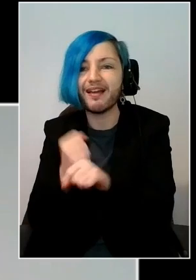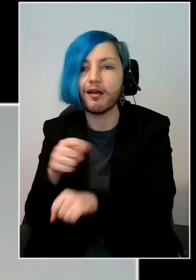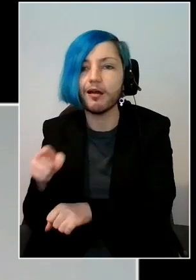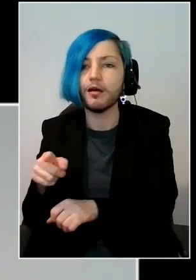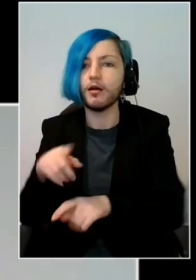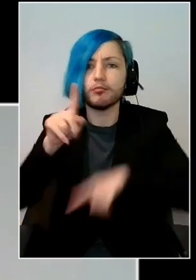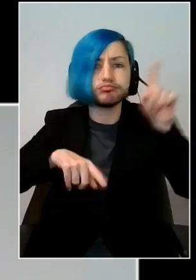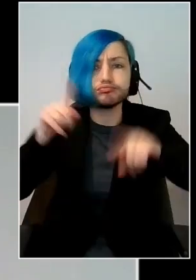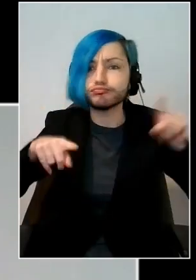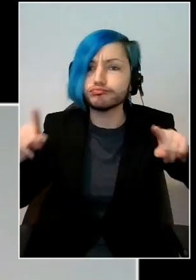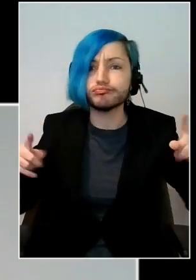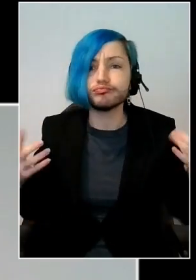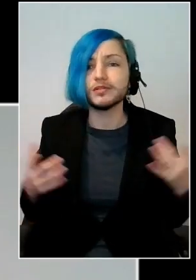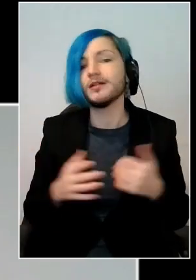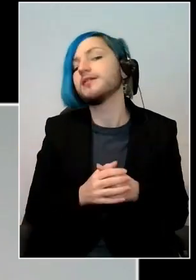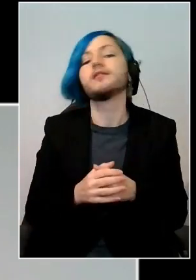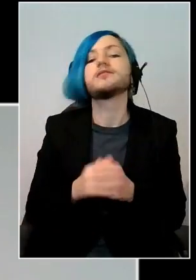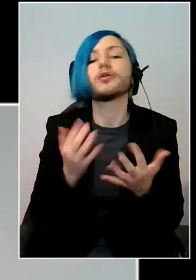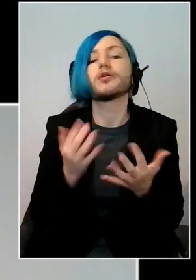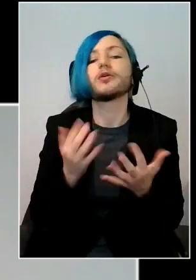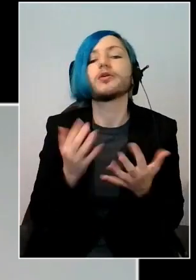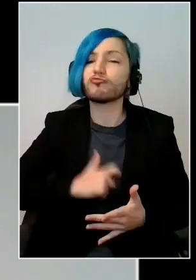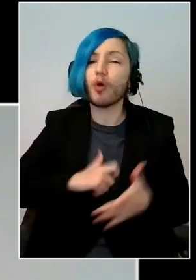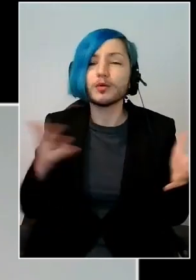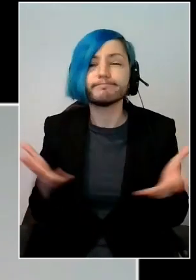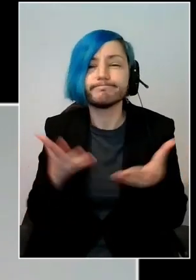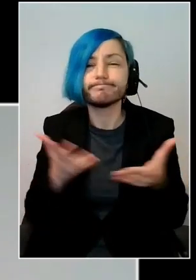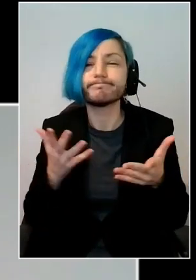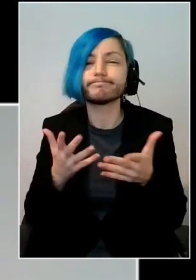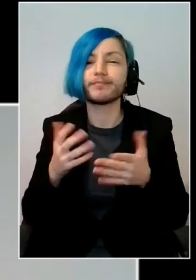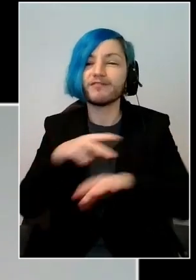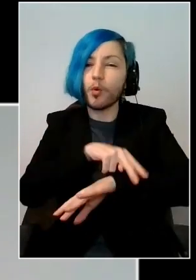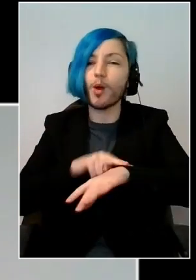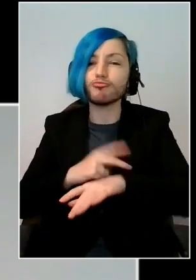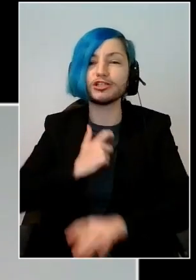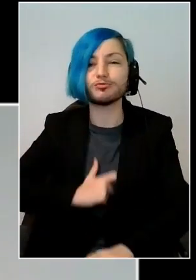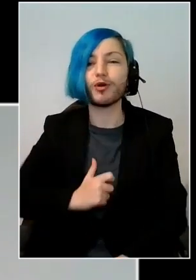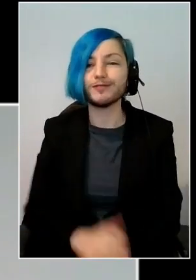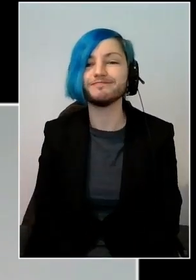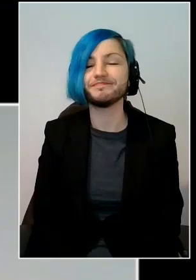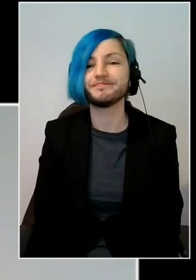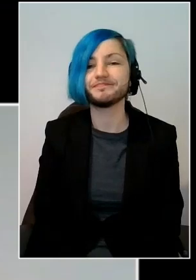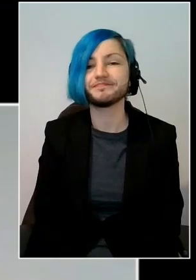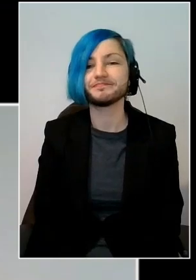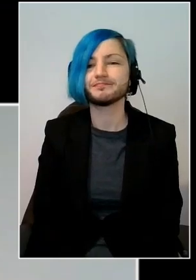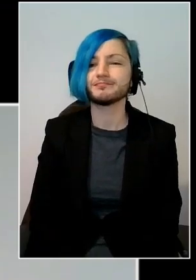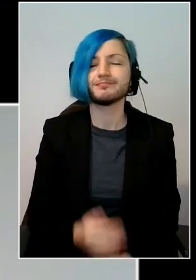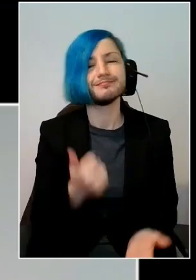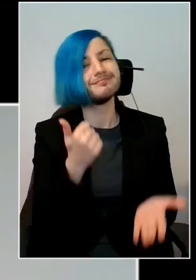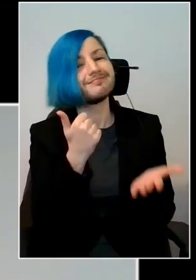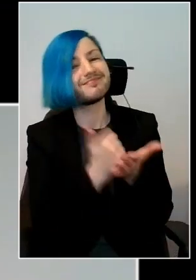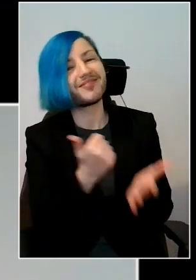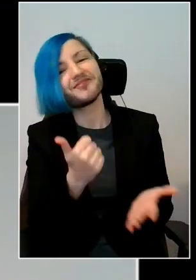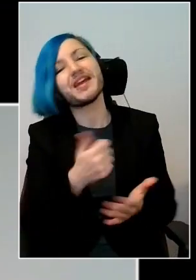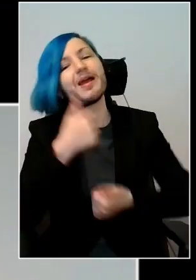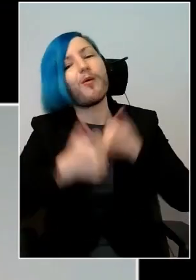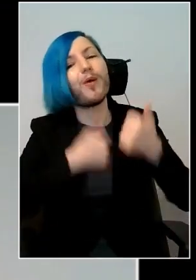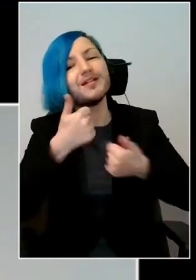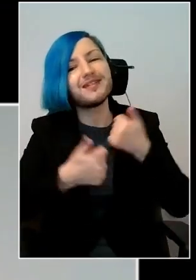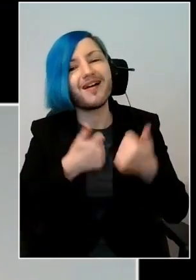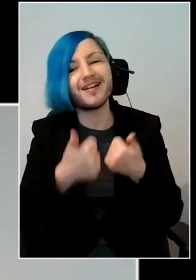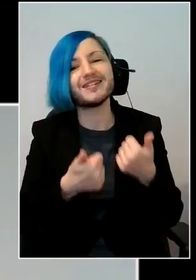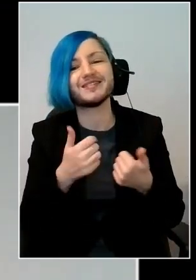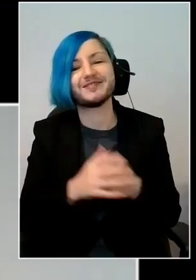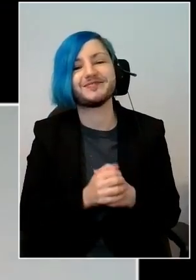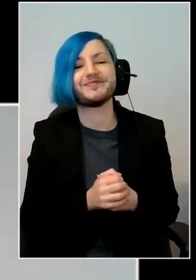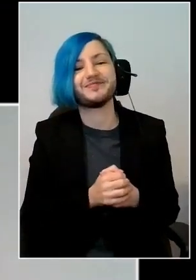will encourage from an apprenticeship point of view. Oh, fantastic. Well, congratulations and very well done. And thank